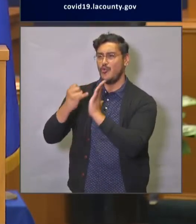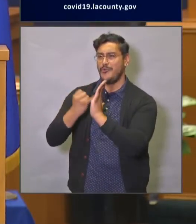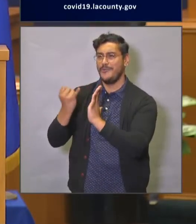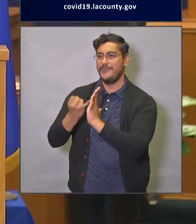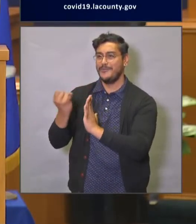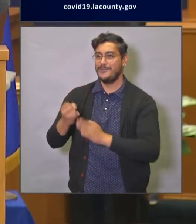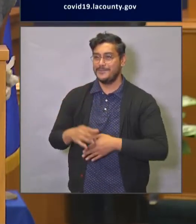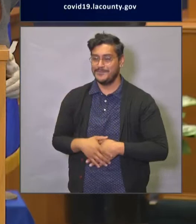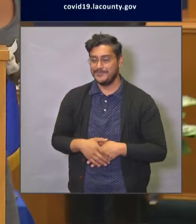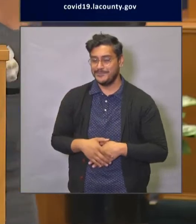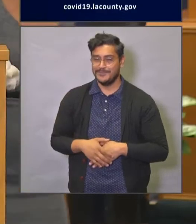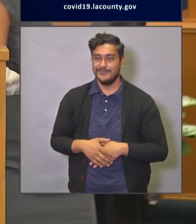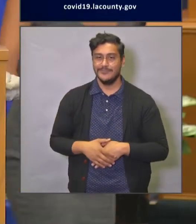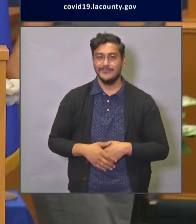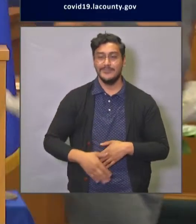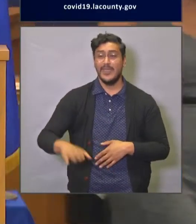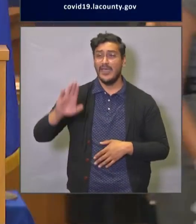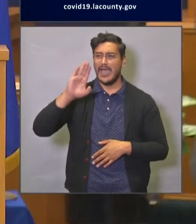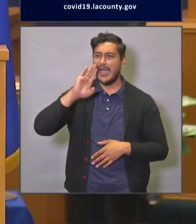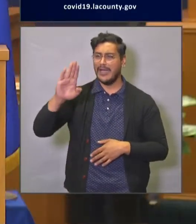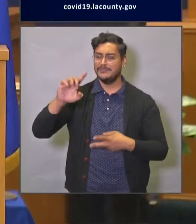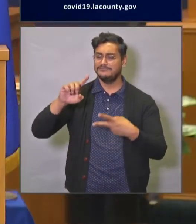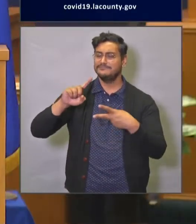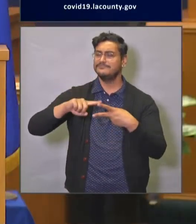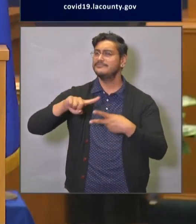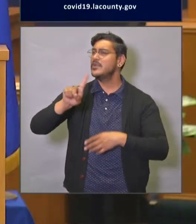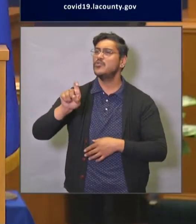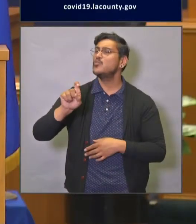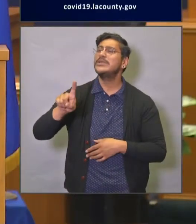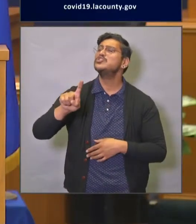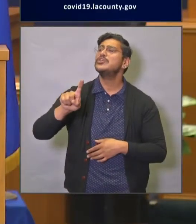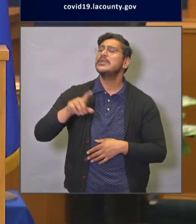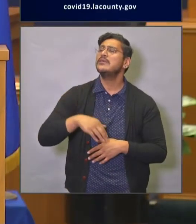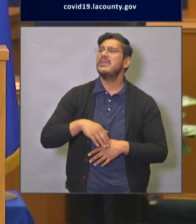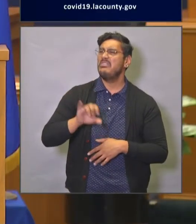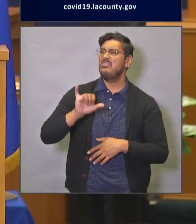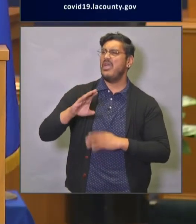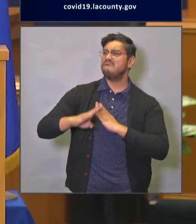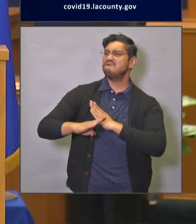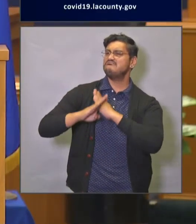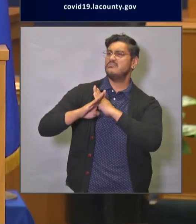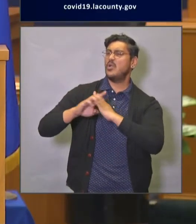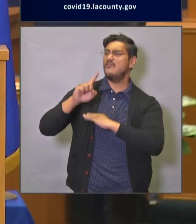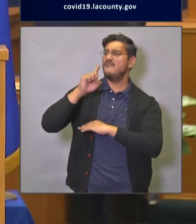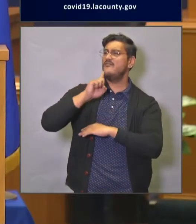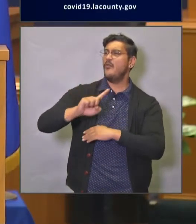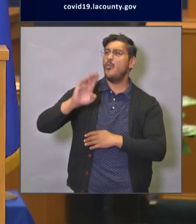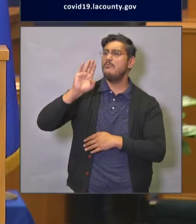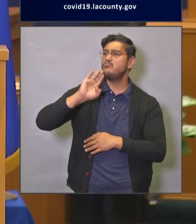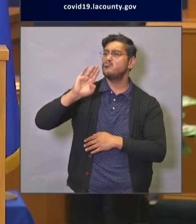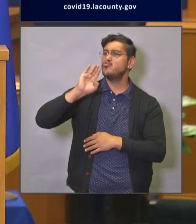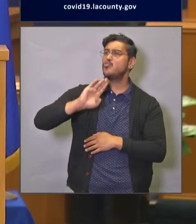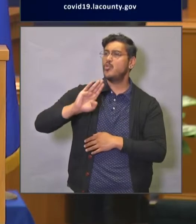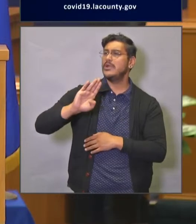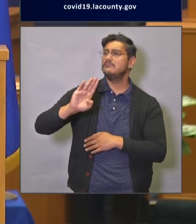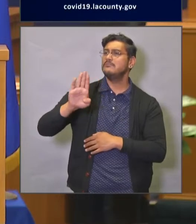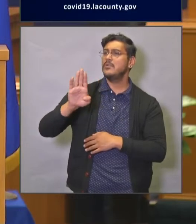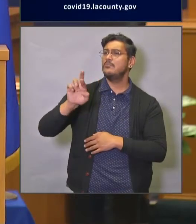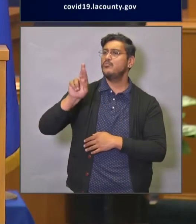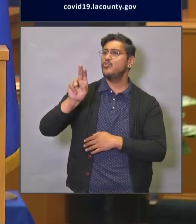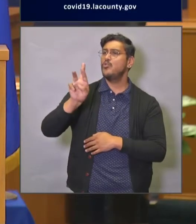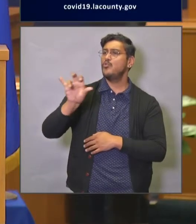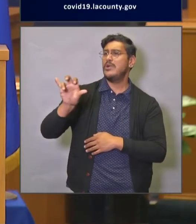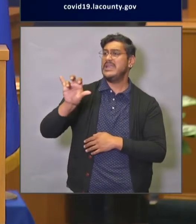Hi. My question is, can you explain the rationale behind the ban on breweries being able to open their tasting rooms when they partner